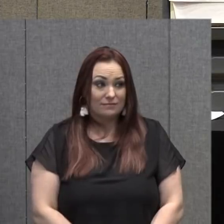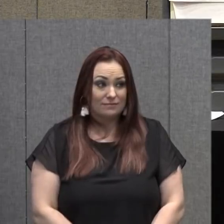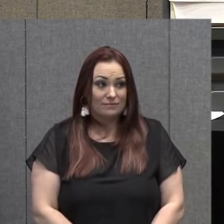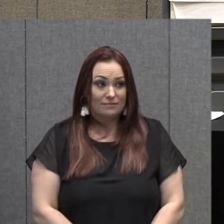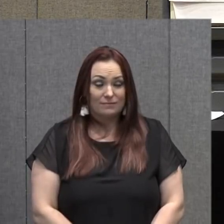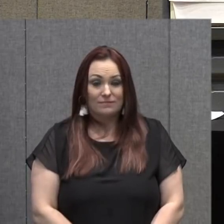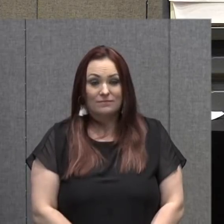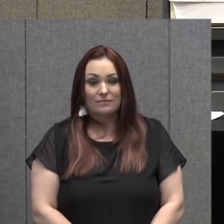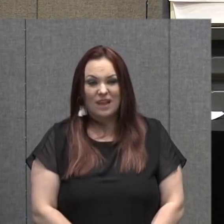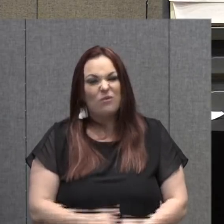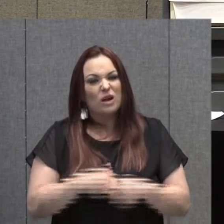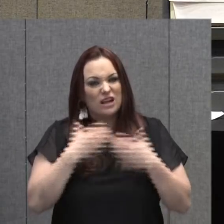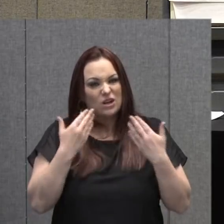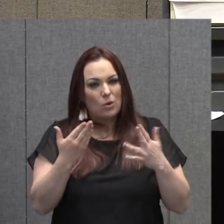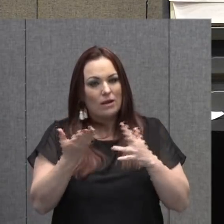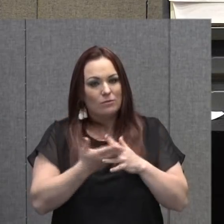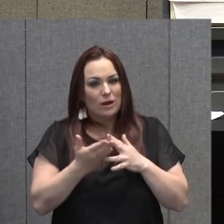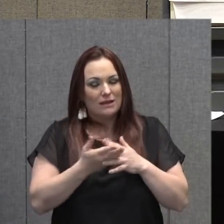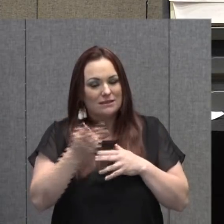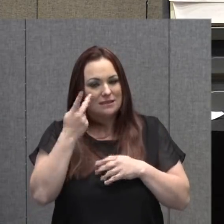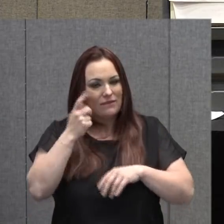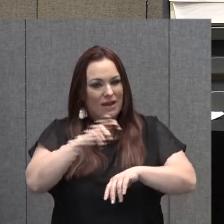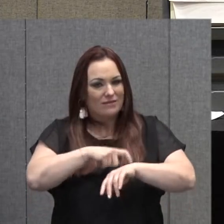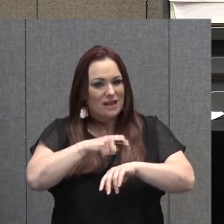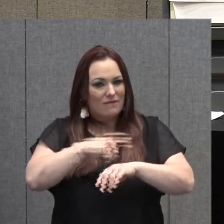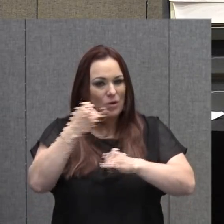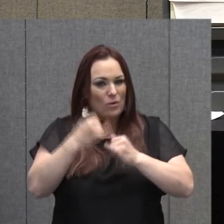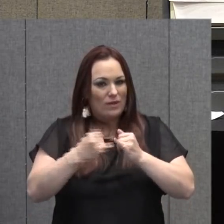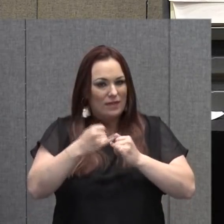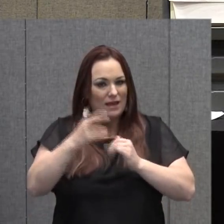I have time for one last read aloud, and I will be right back.